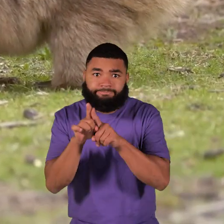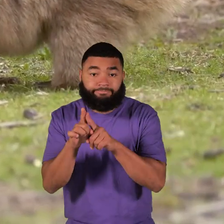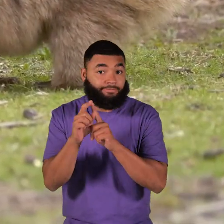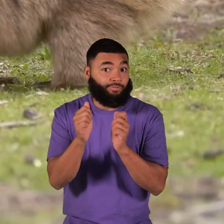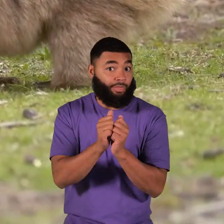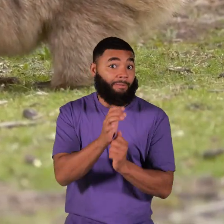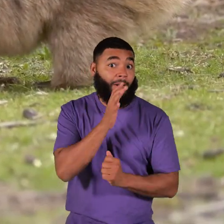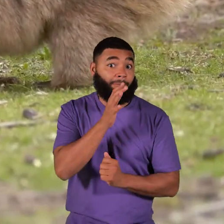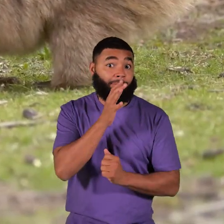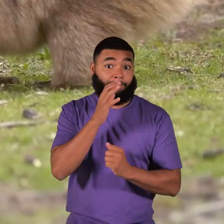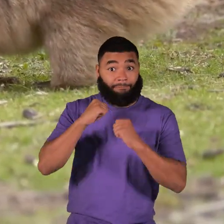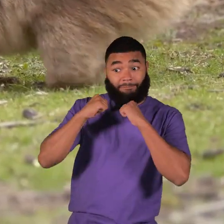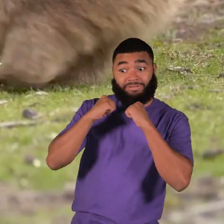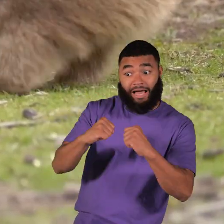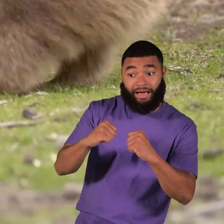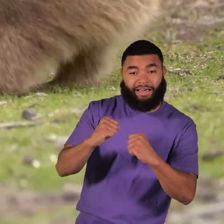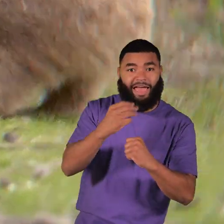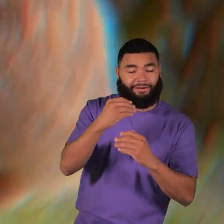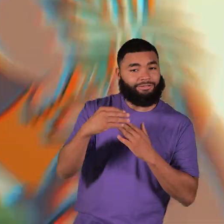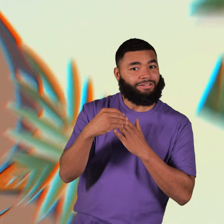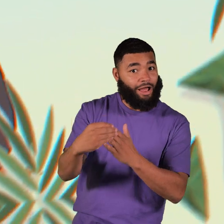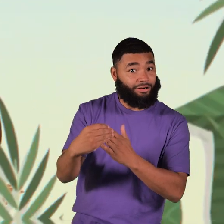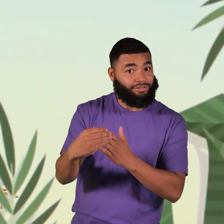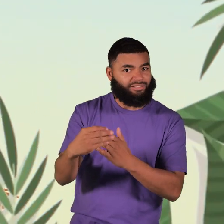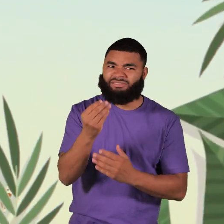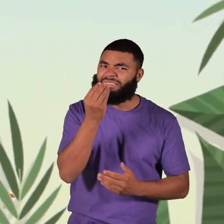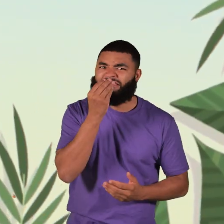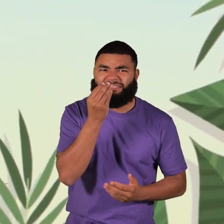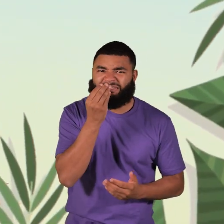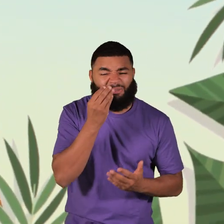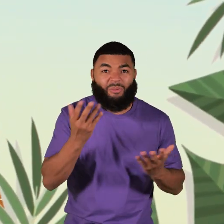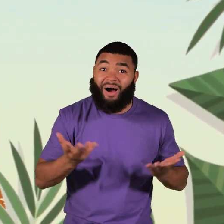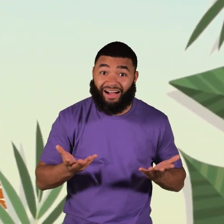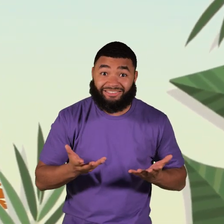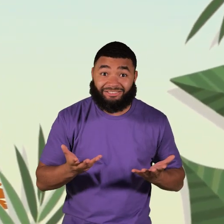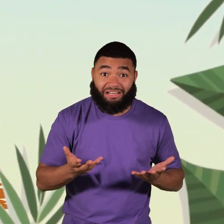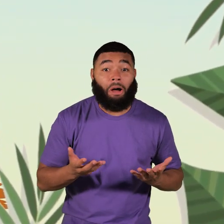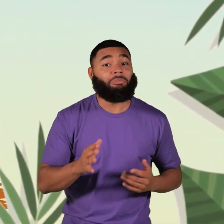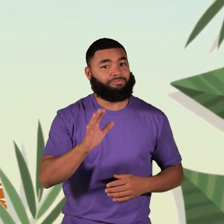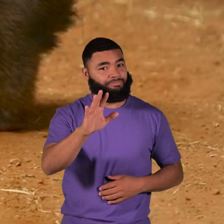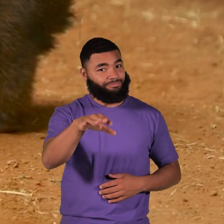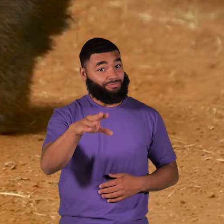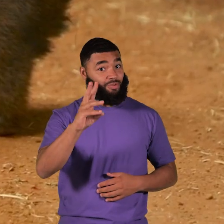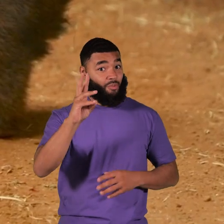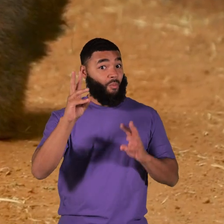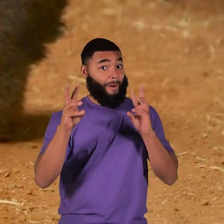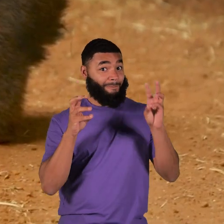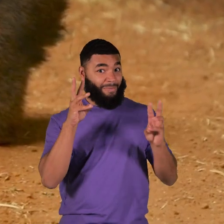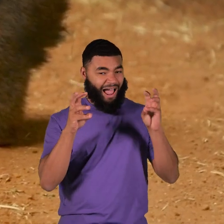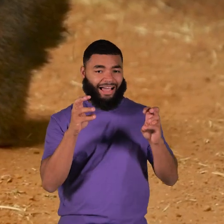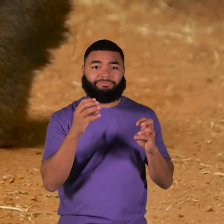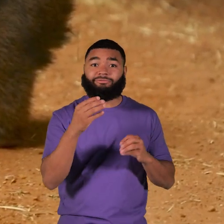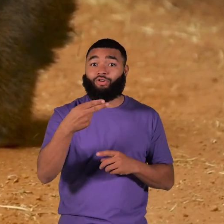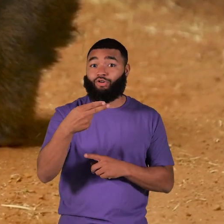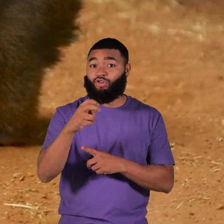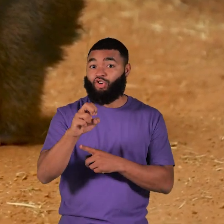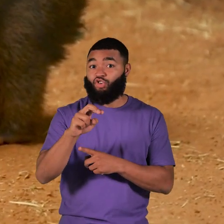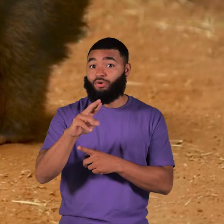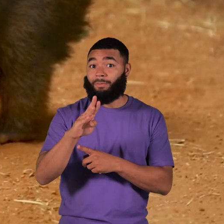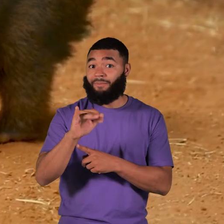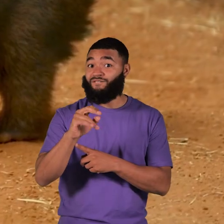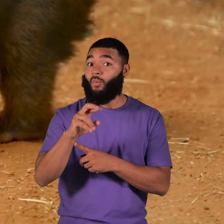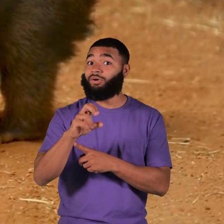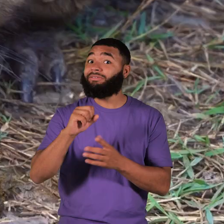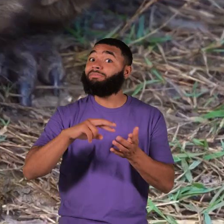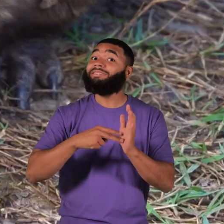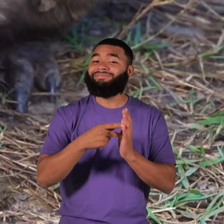to its mother for protection and guidance. What do they eat? Wombats are herbivores, so they